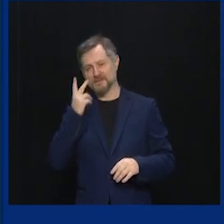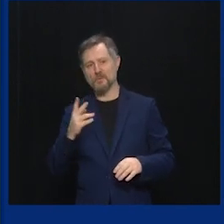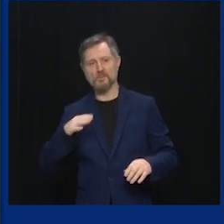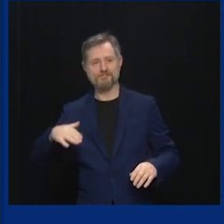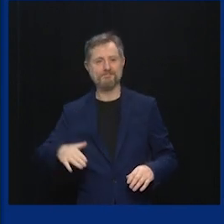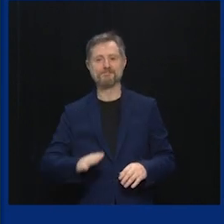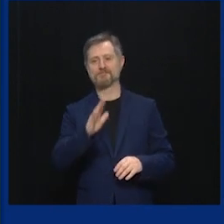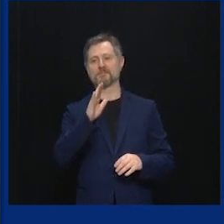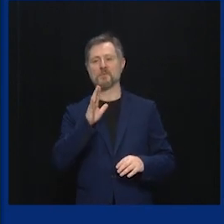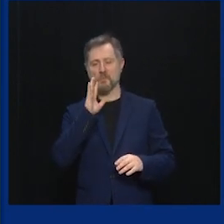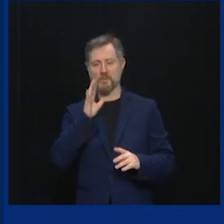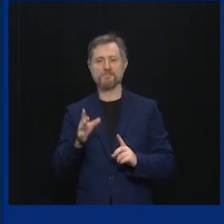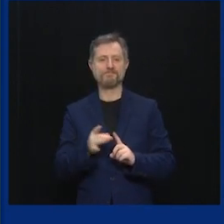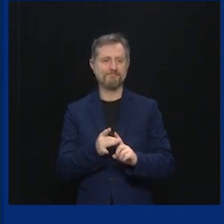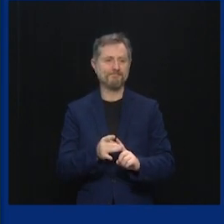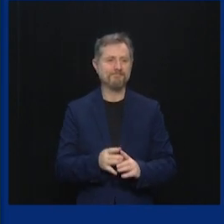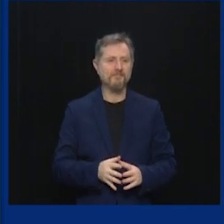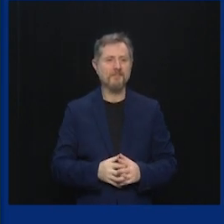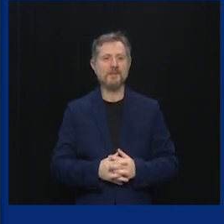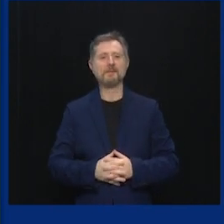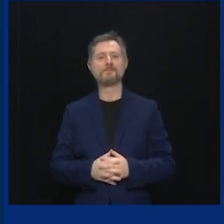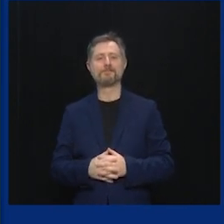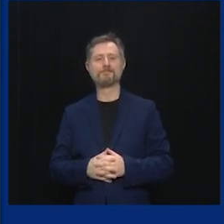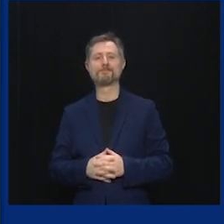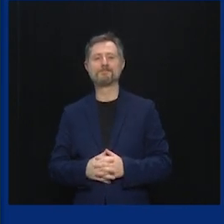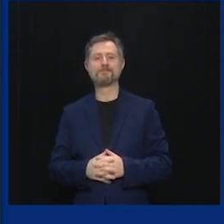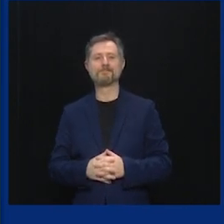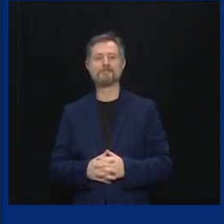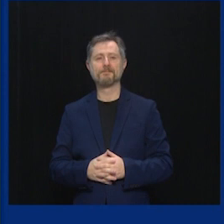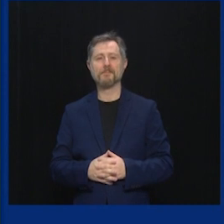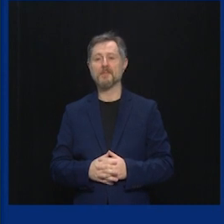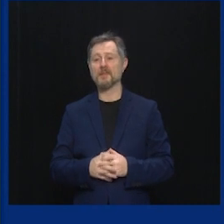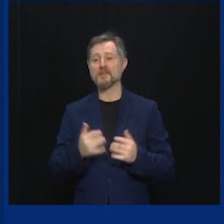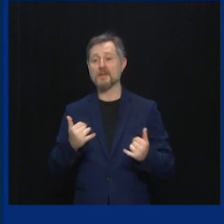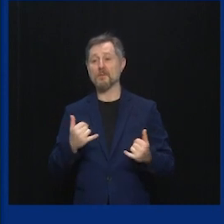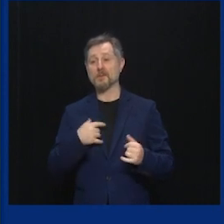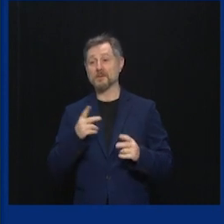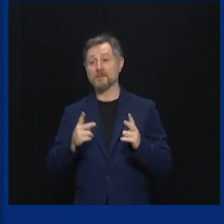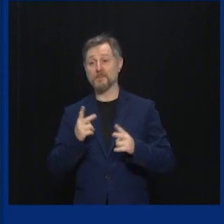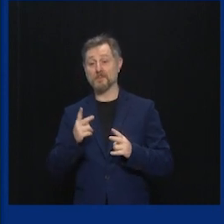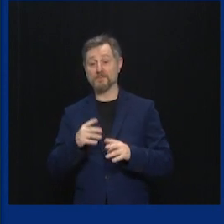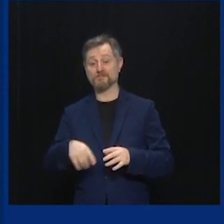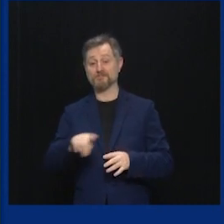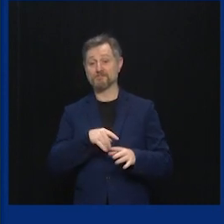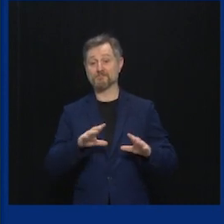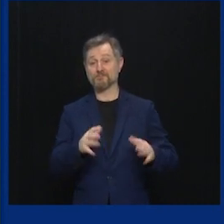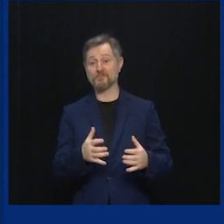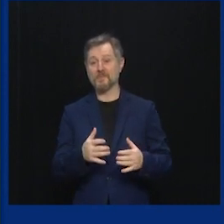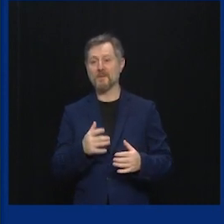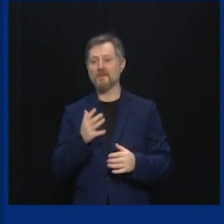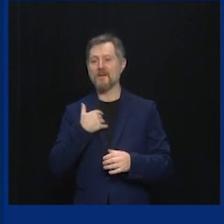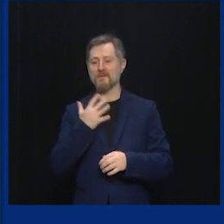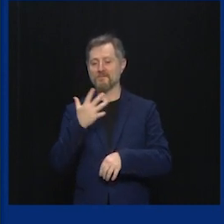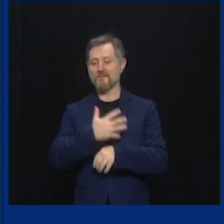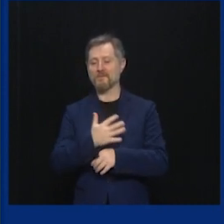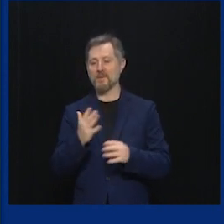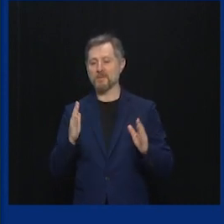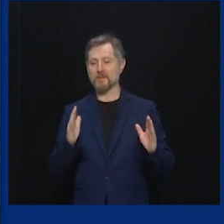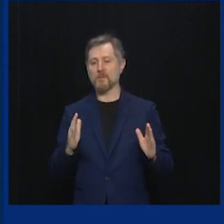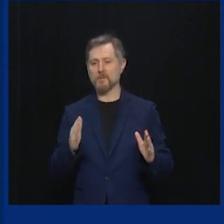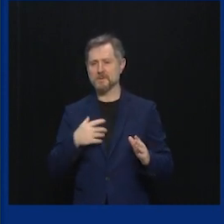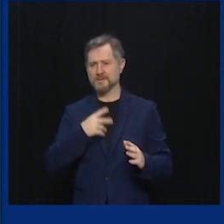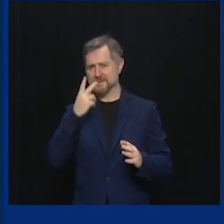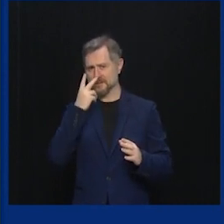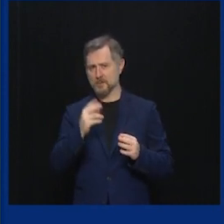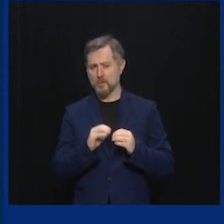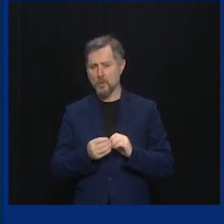it takes about 5 days for it to manifest itself after exposure. So, okay, you sat down with your family and you invited Uncle